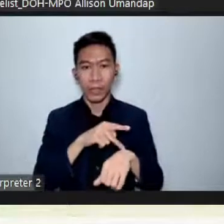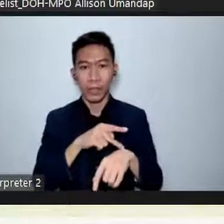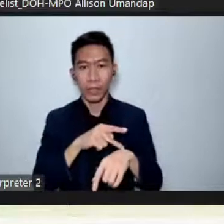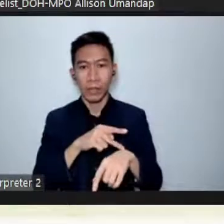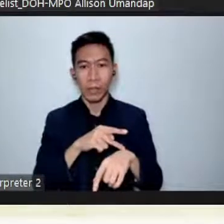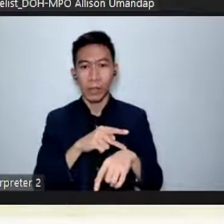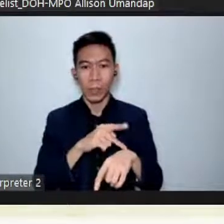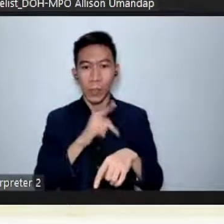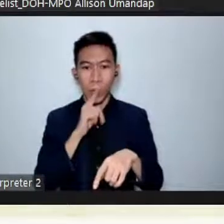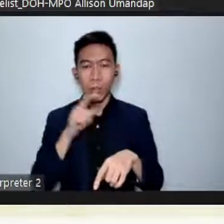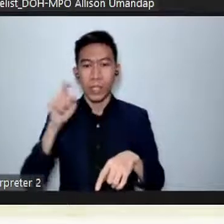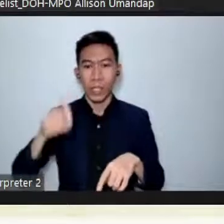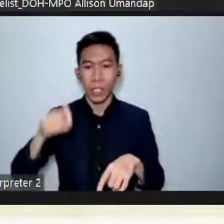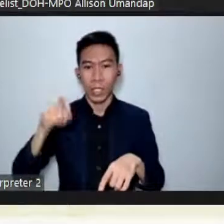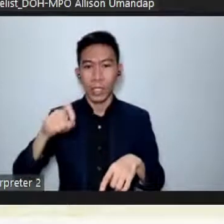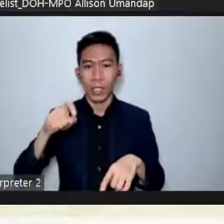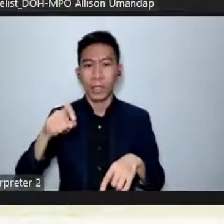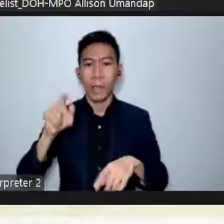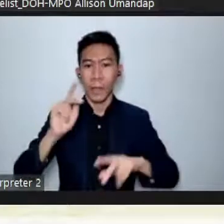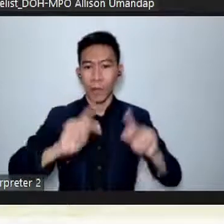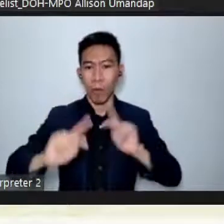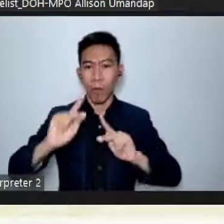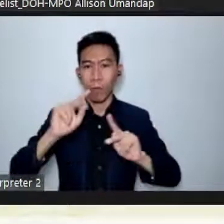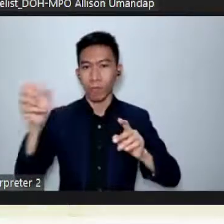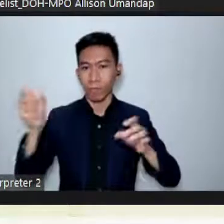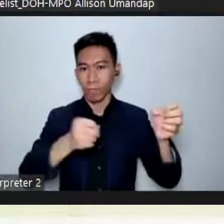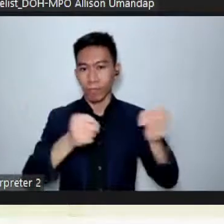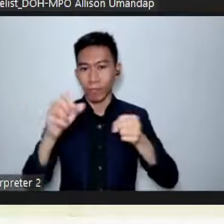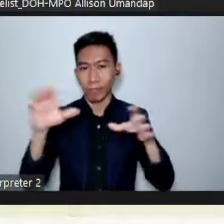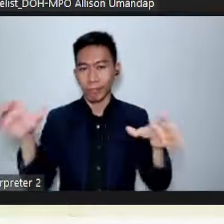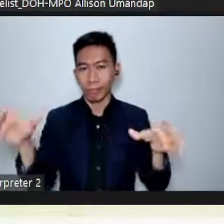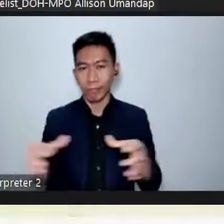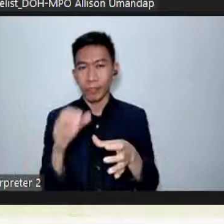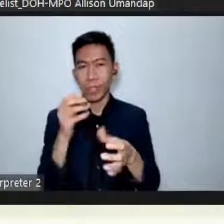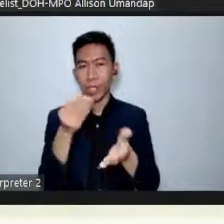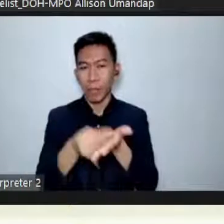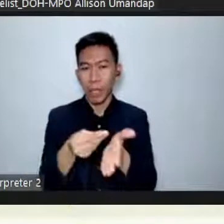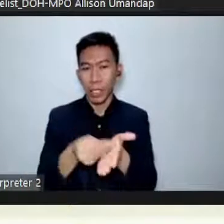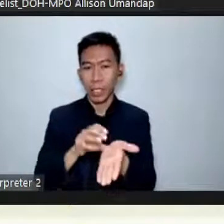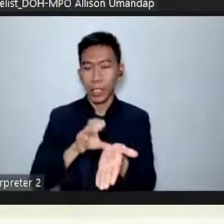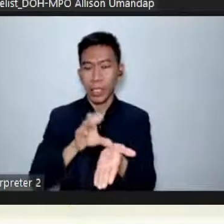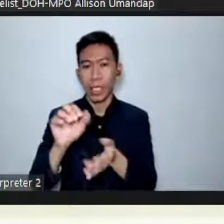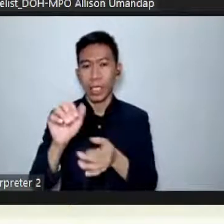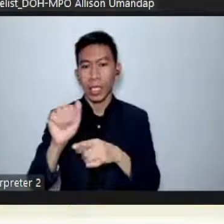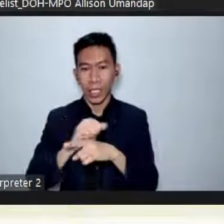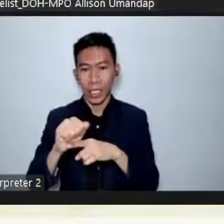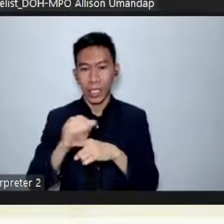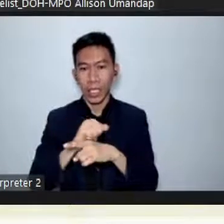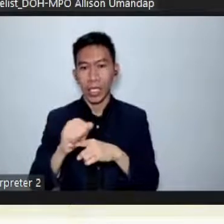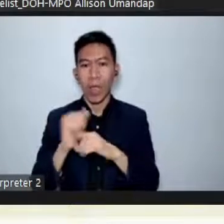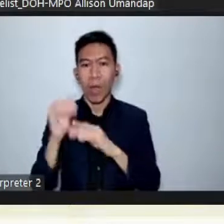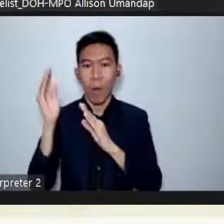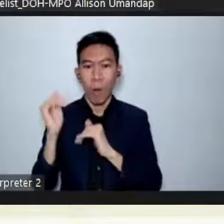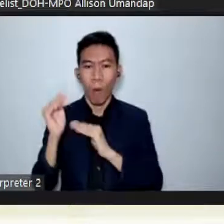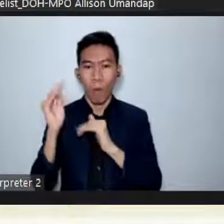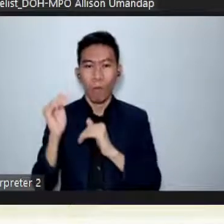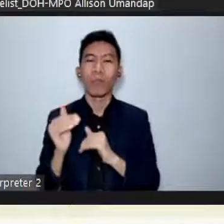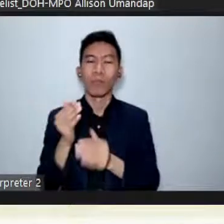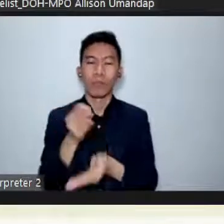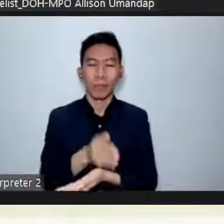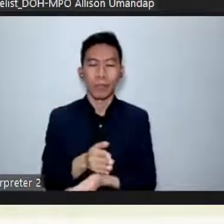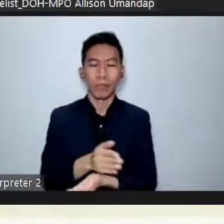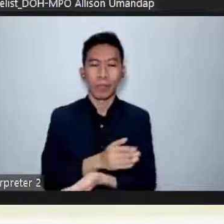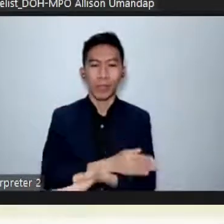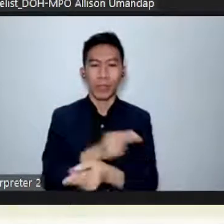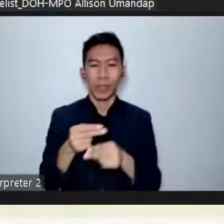we still need the manpower, the resources, and even the training that we hope to correct soon